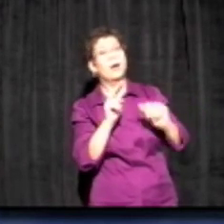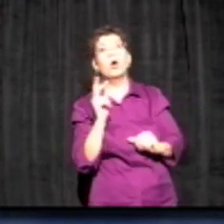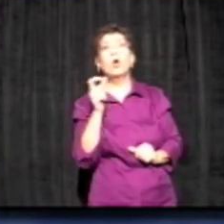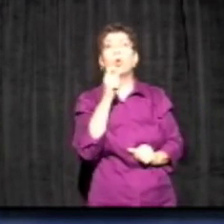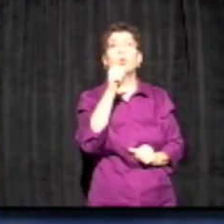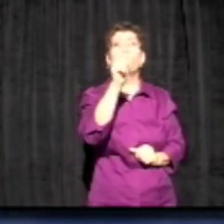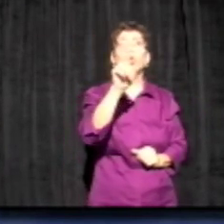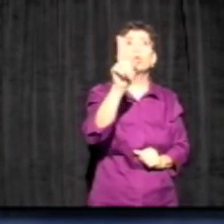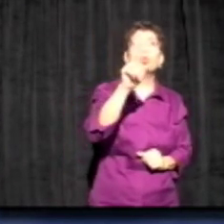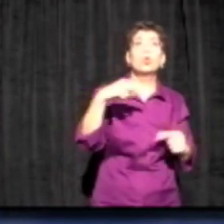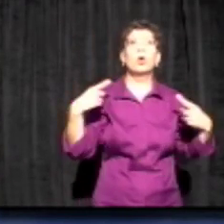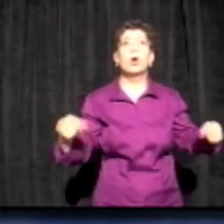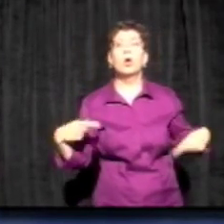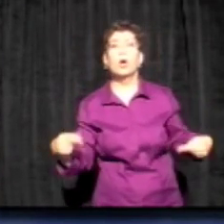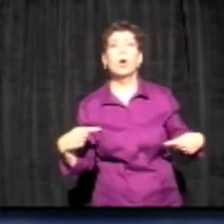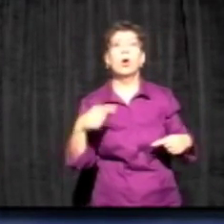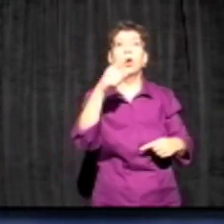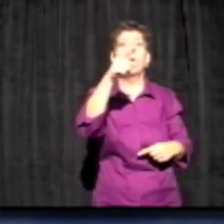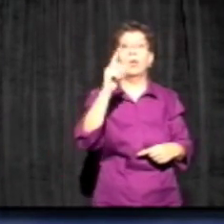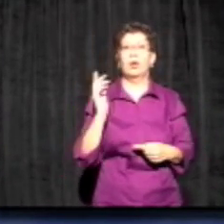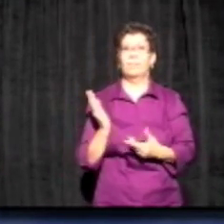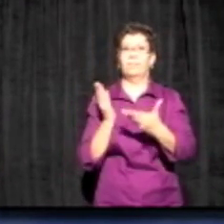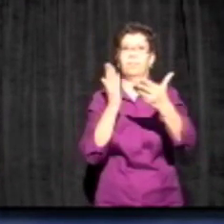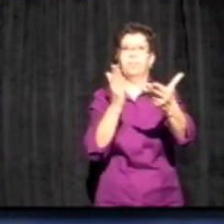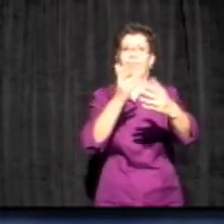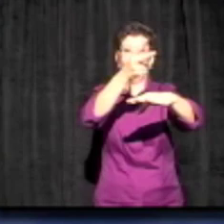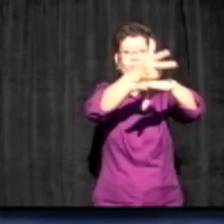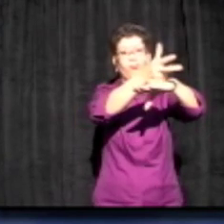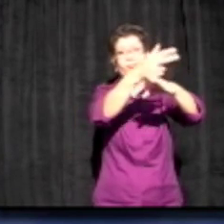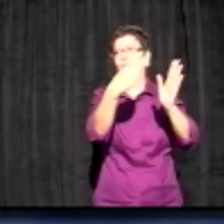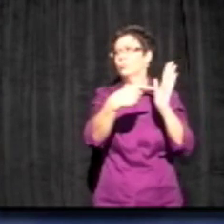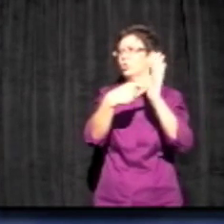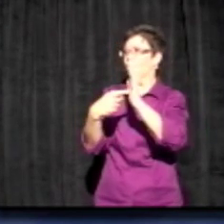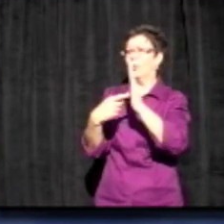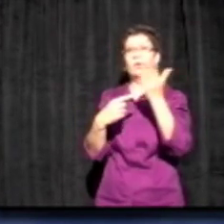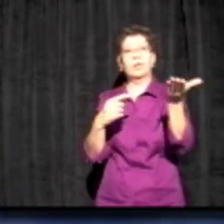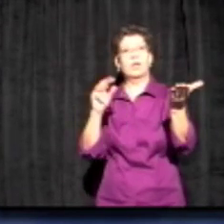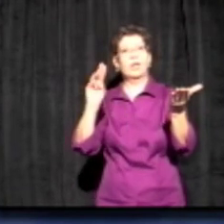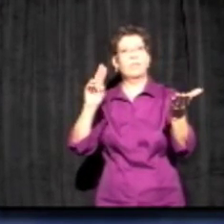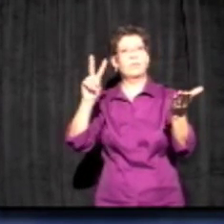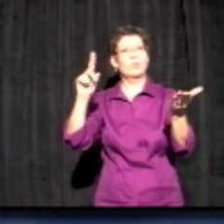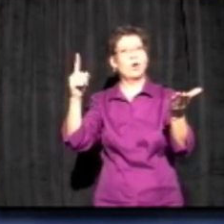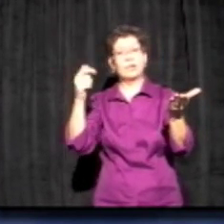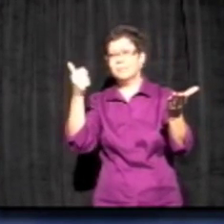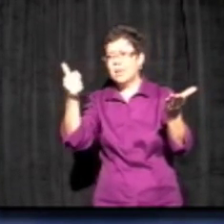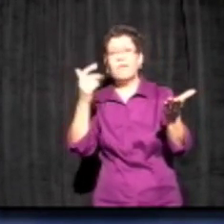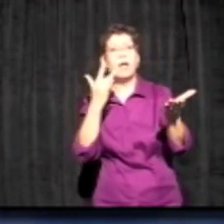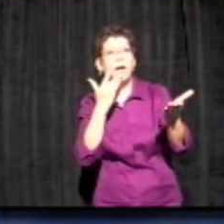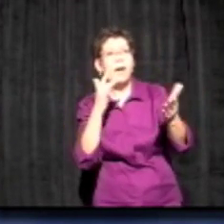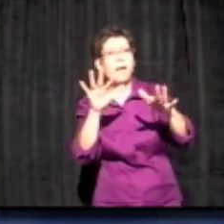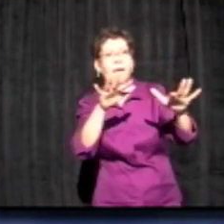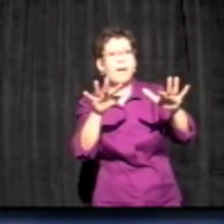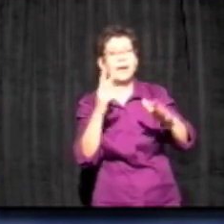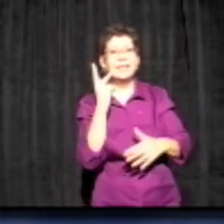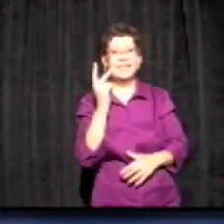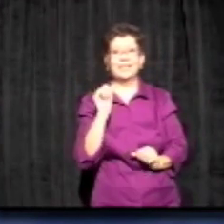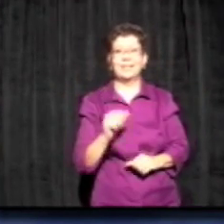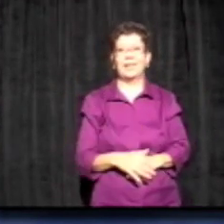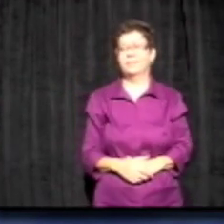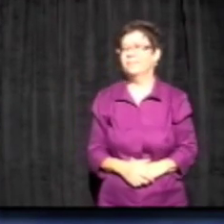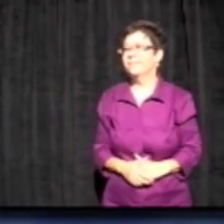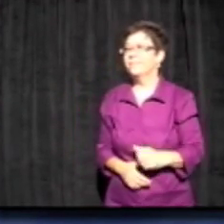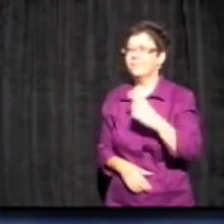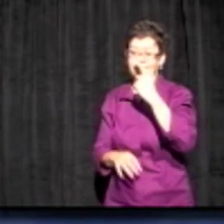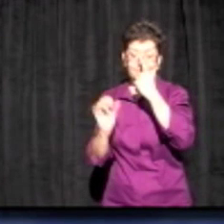mobility devices is where you'll see the MV-1. The viral world is also an